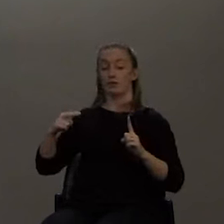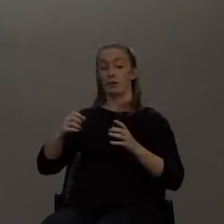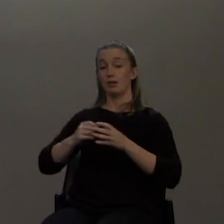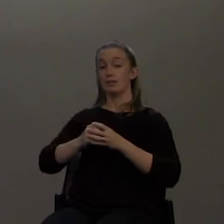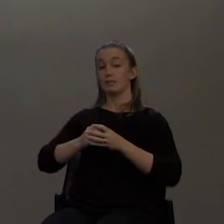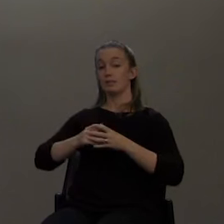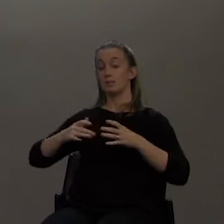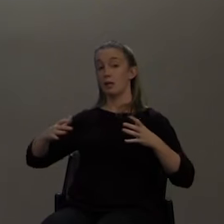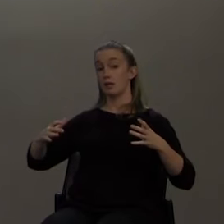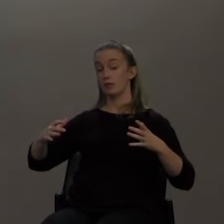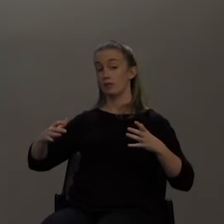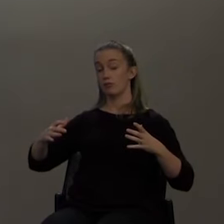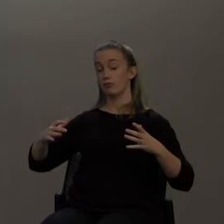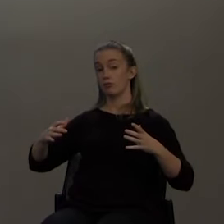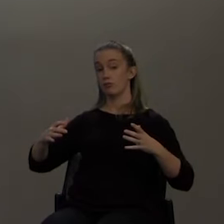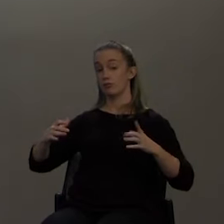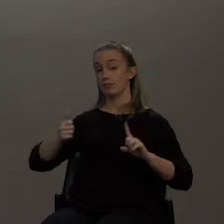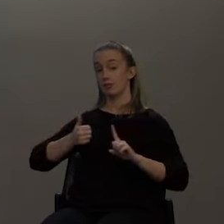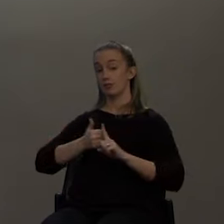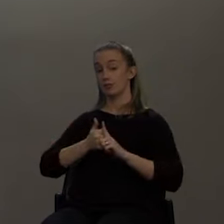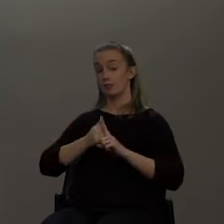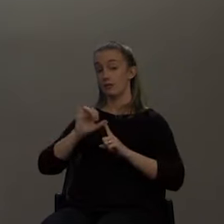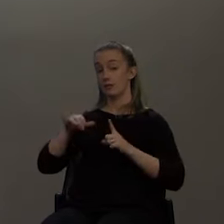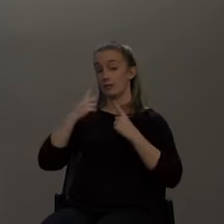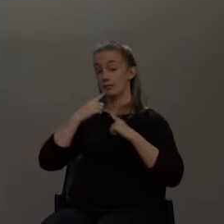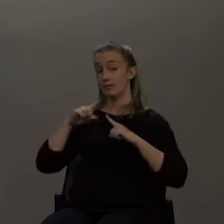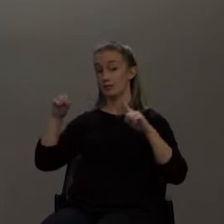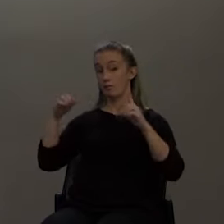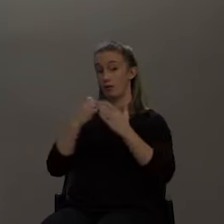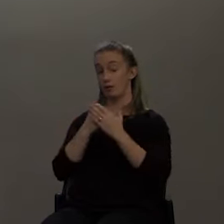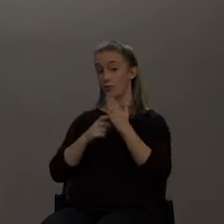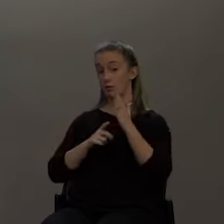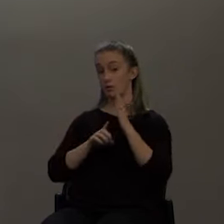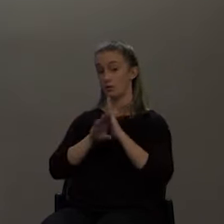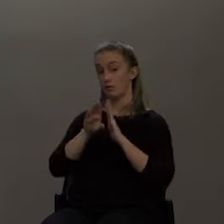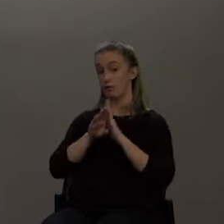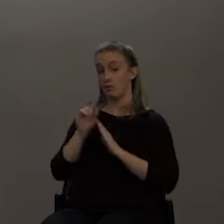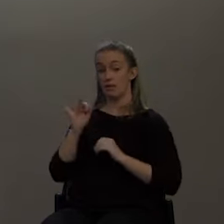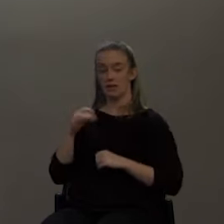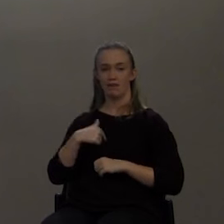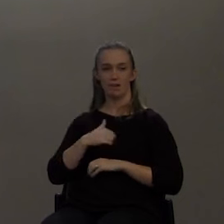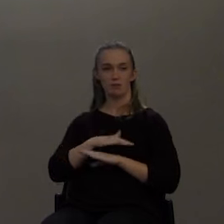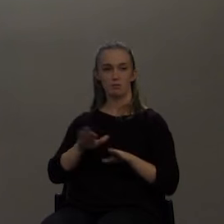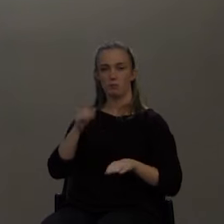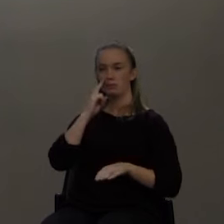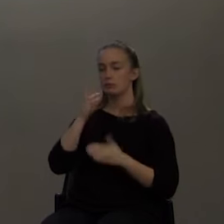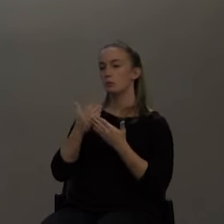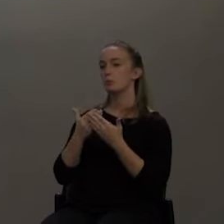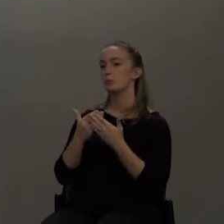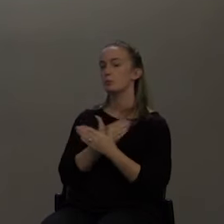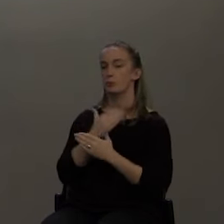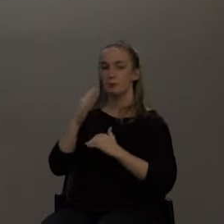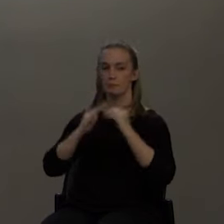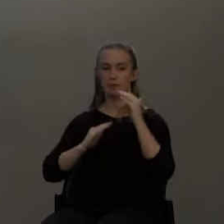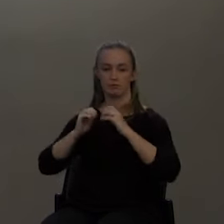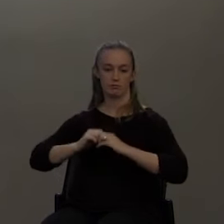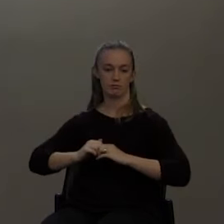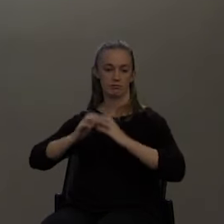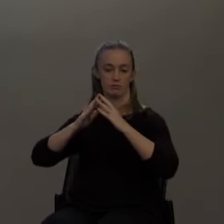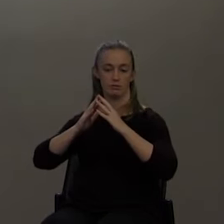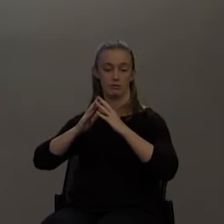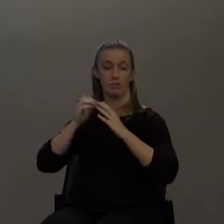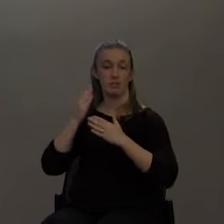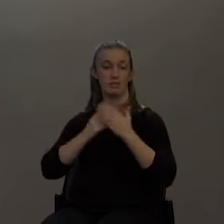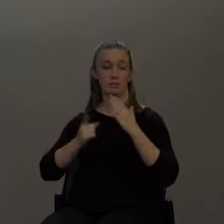expansion is viewed as successful economic development. Is if we don't see a new building go up, someone made the mention to me, is if we don't see